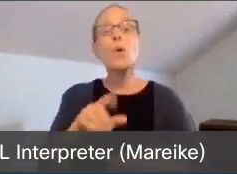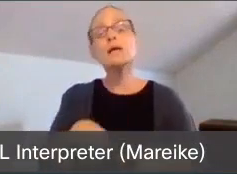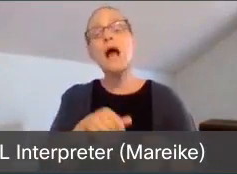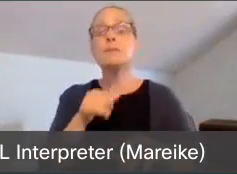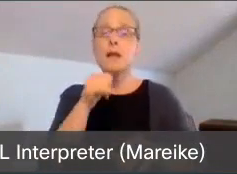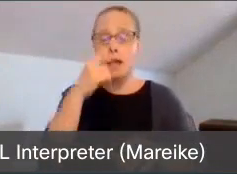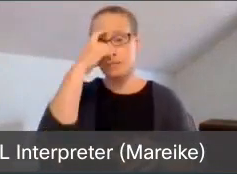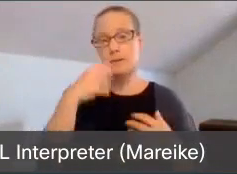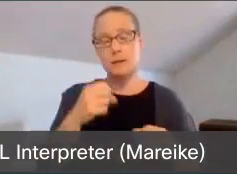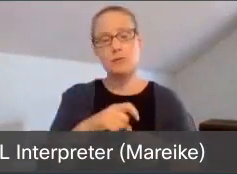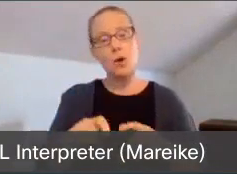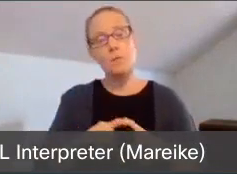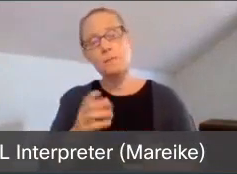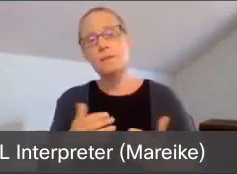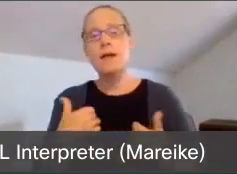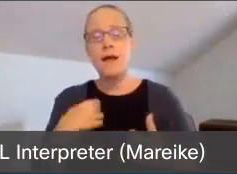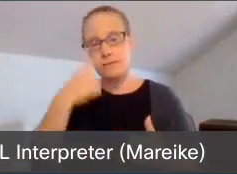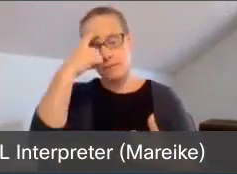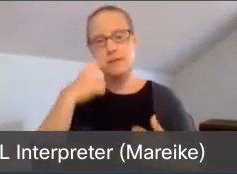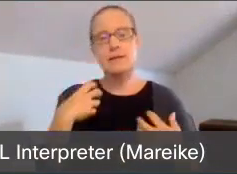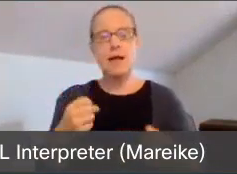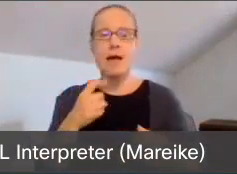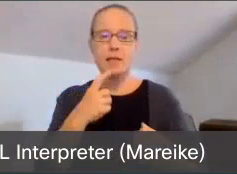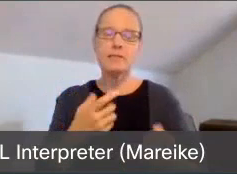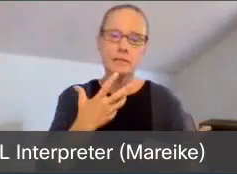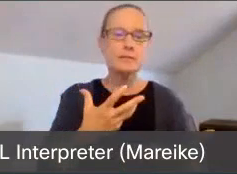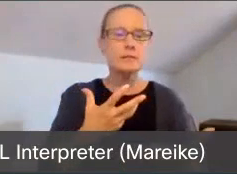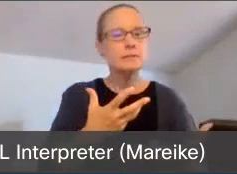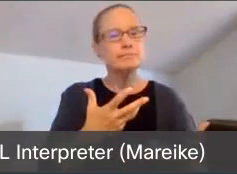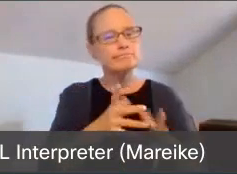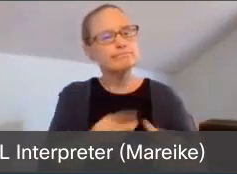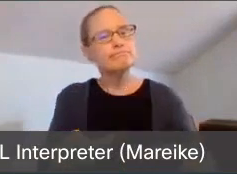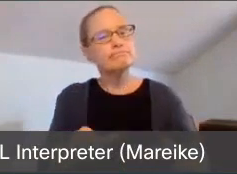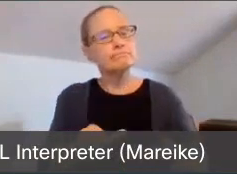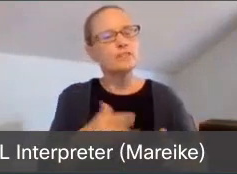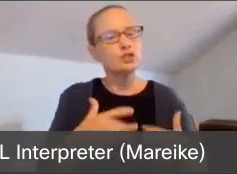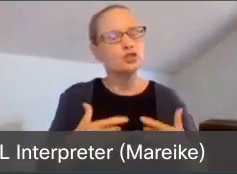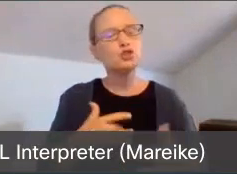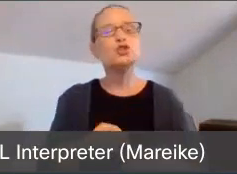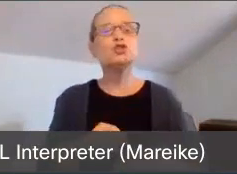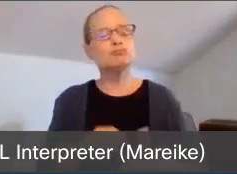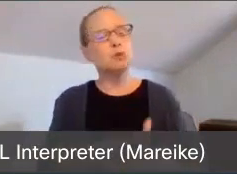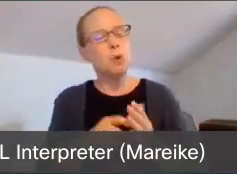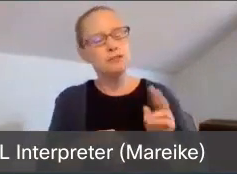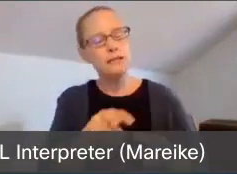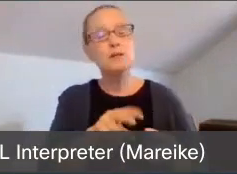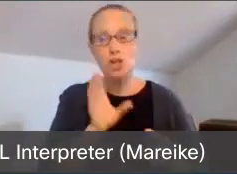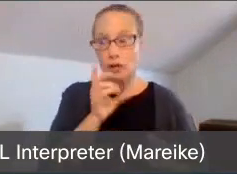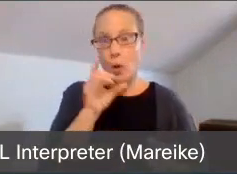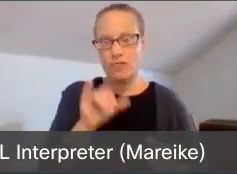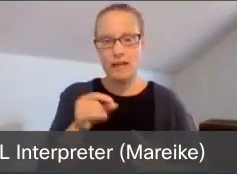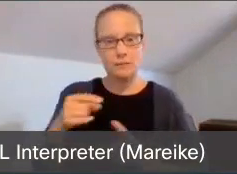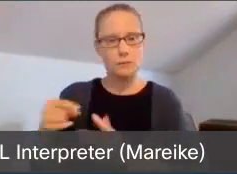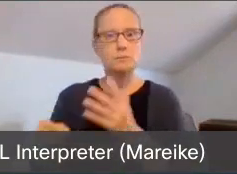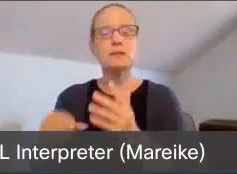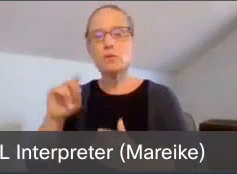but may have a mental health adjacent concern on there that might, require an assessment. they're looking out for those specified call codes and kind of